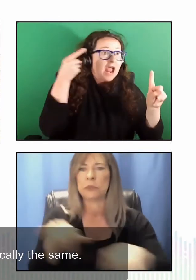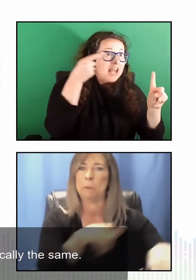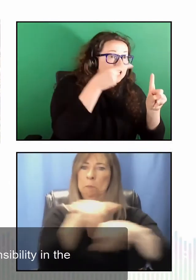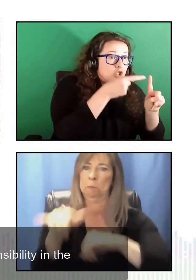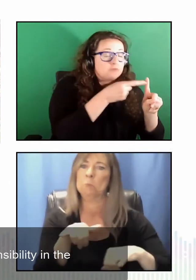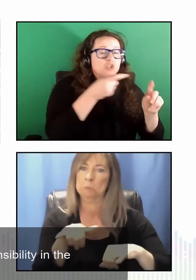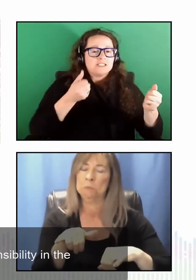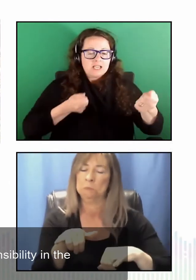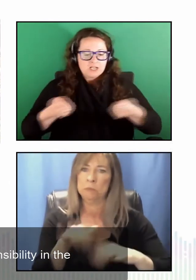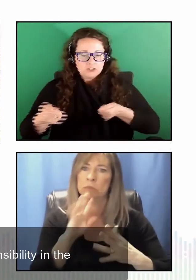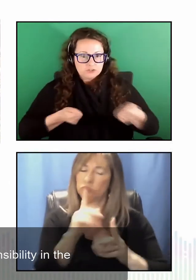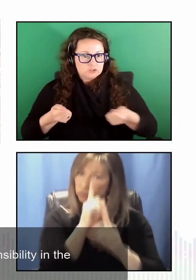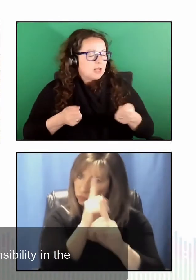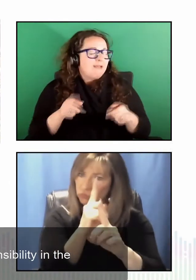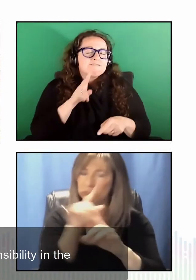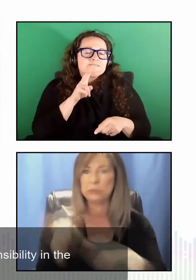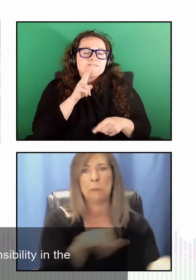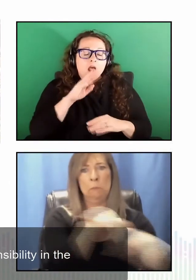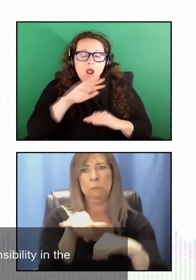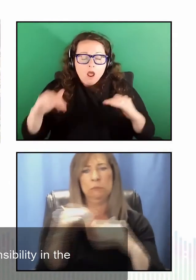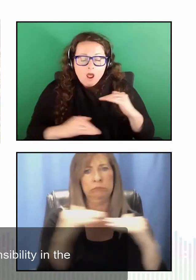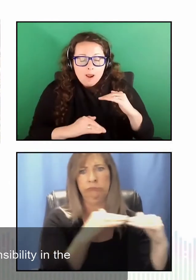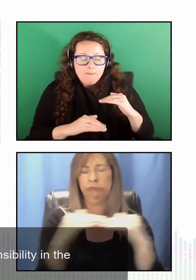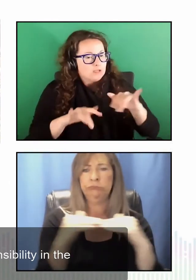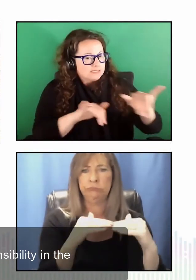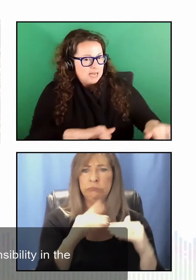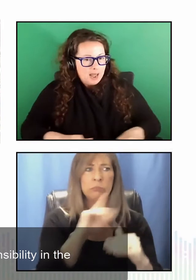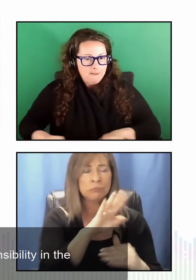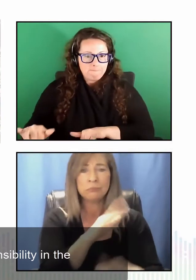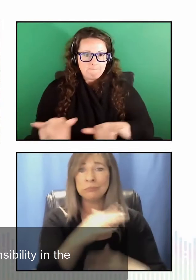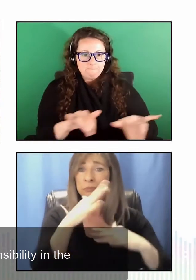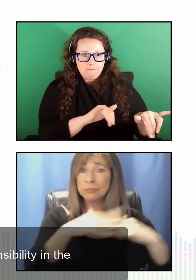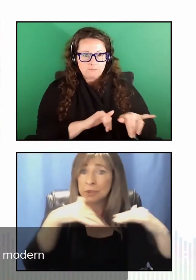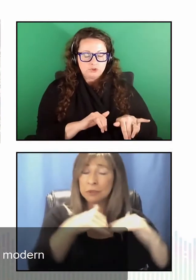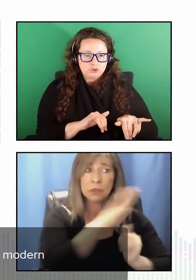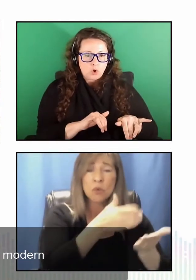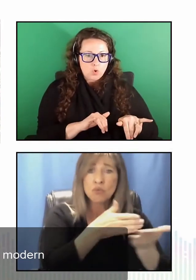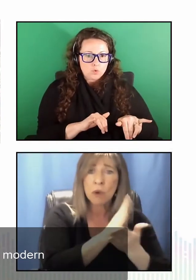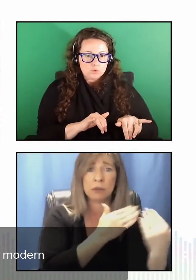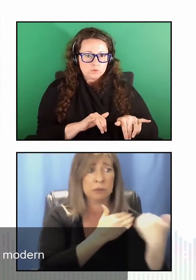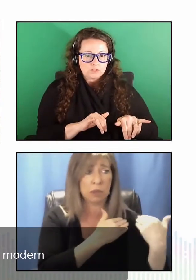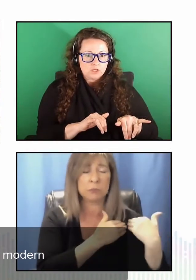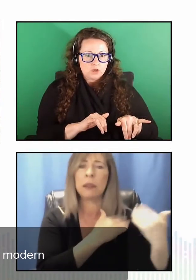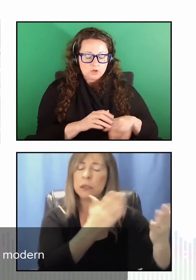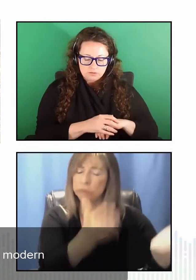the same. They elevate Indigenous rights and responsibility in the Canadian